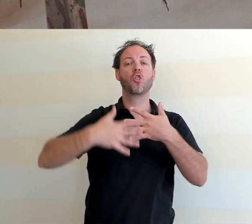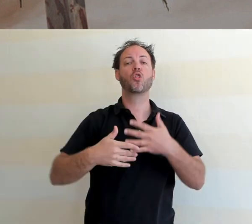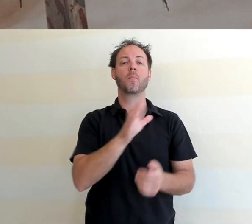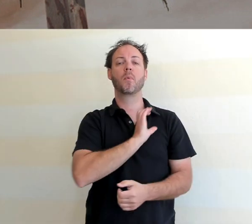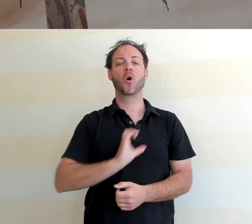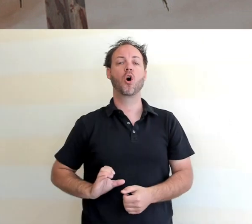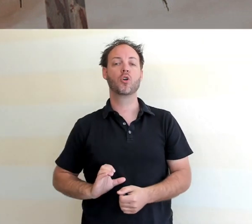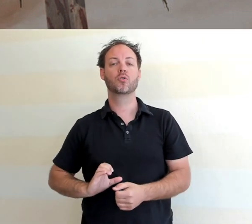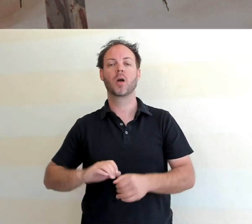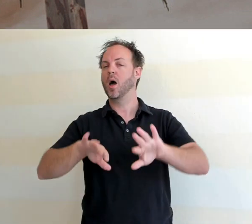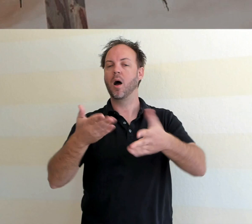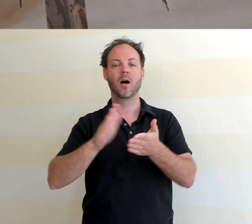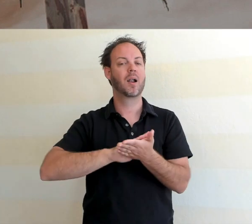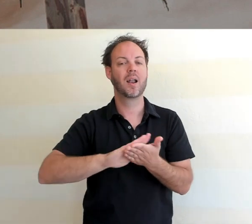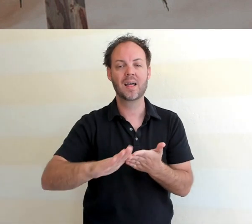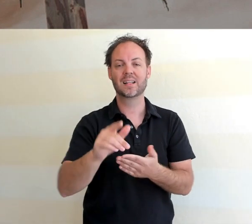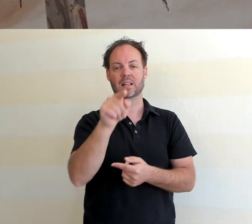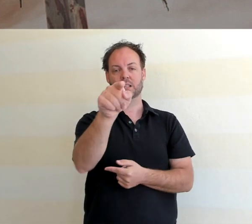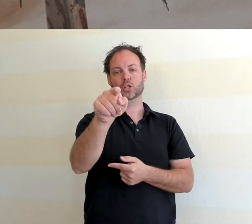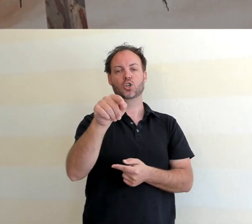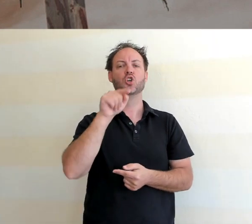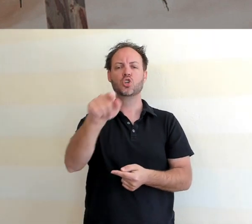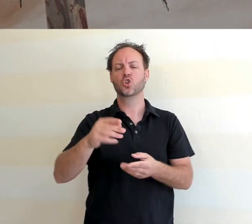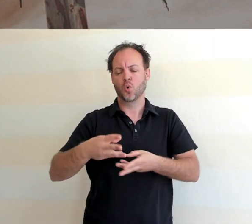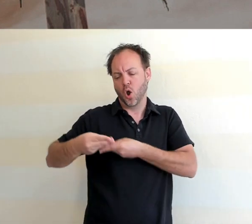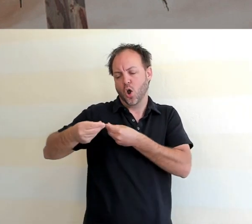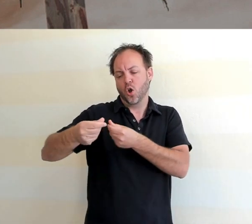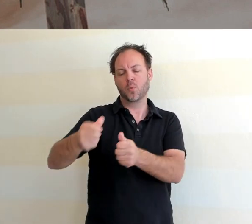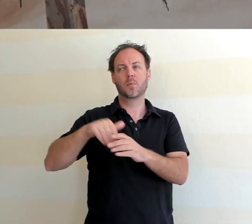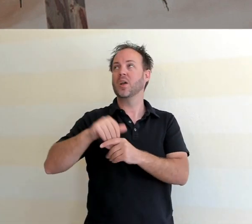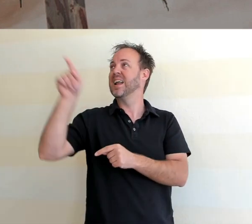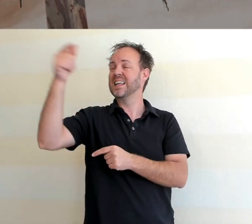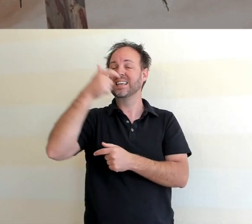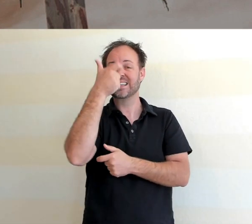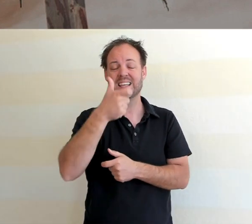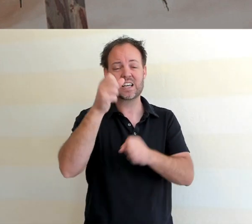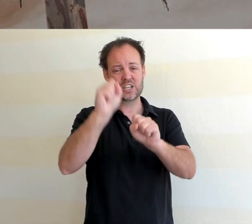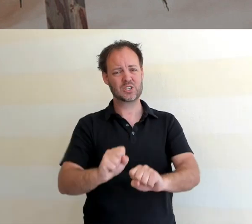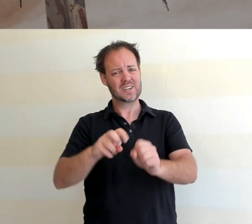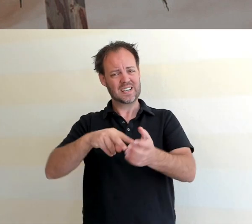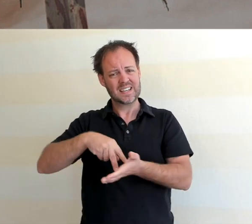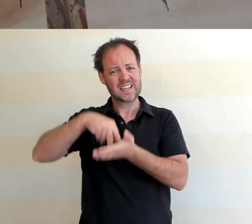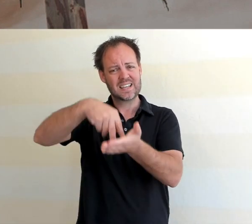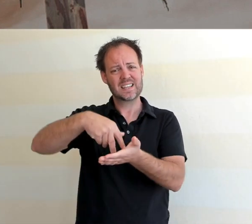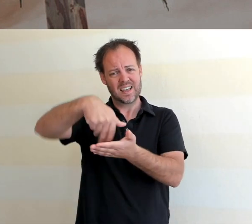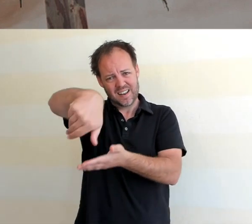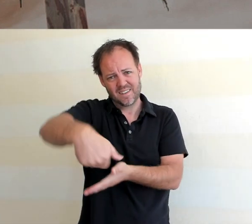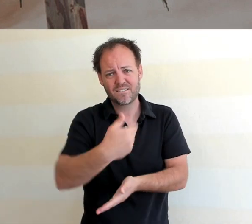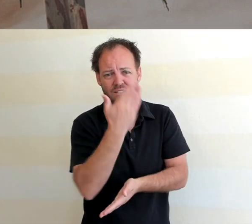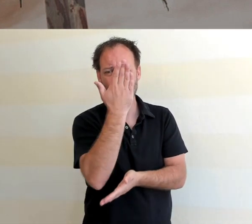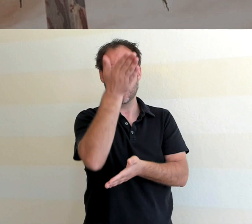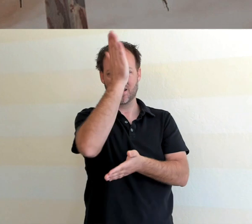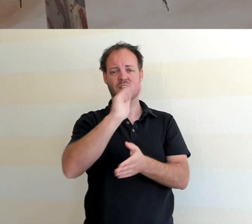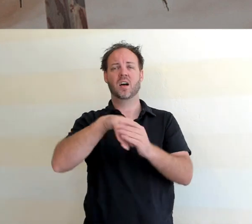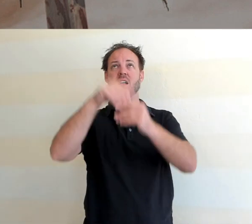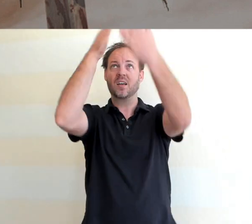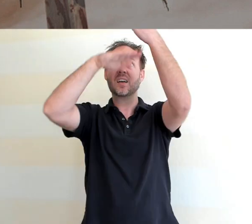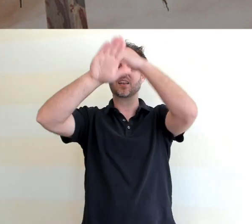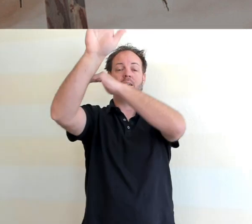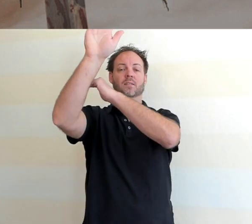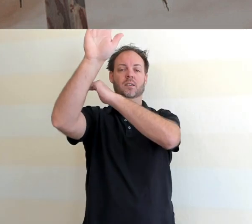blood of Christ has sanctified you. You are purified in his sight. You can now stand before God in